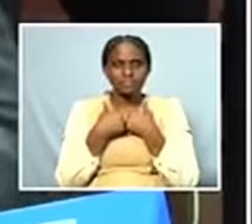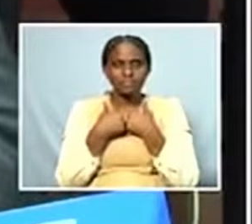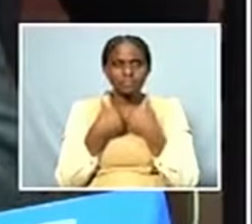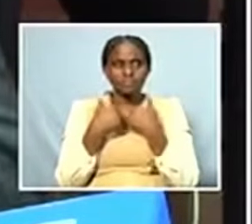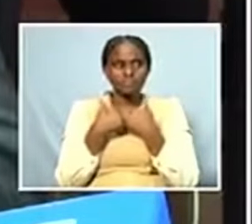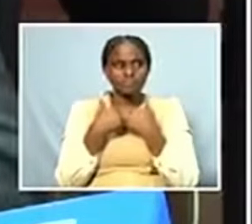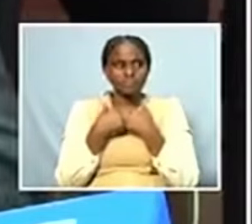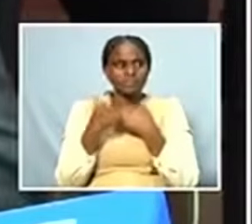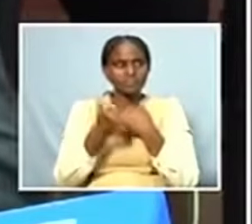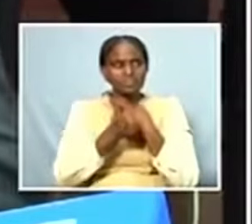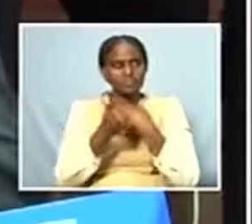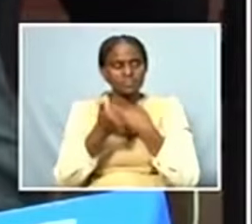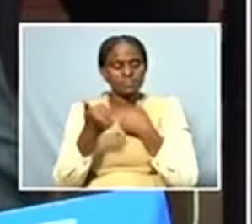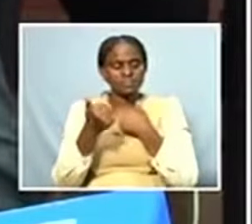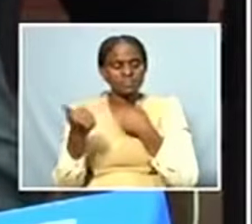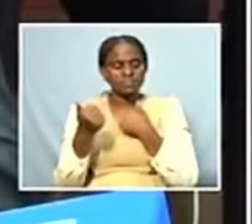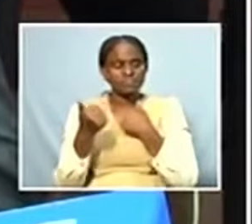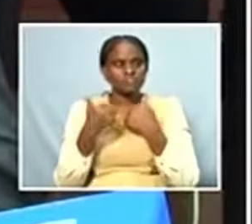another